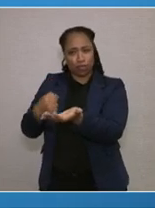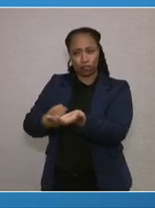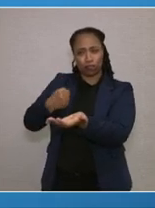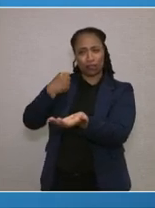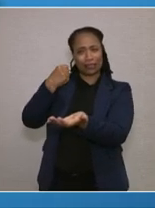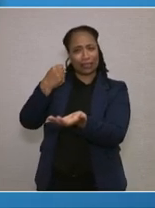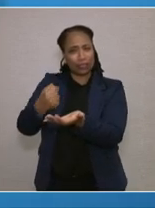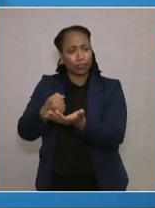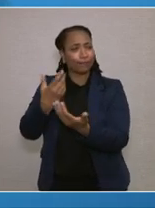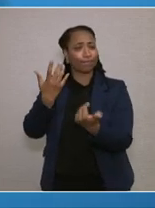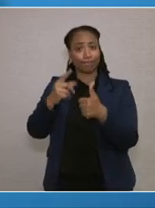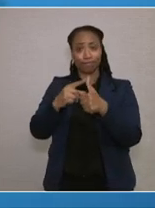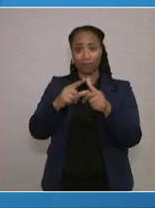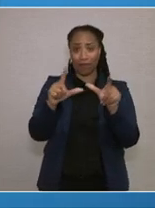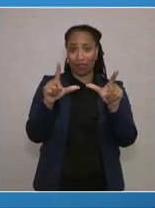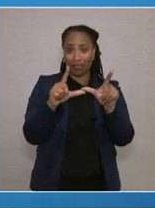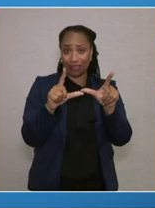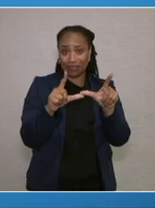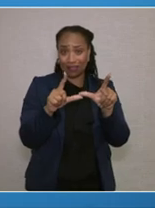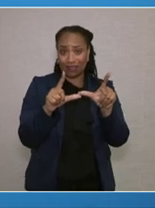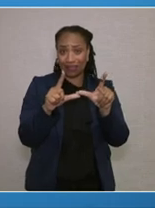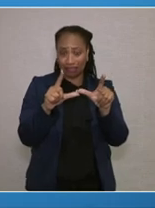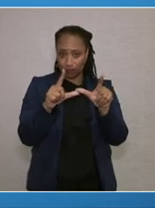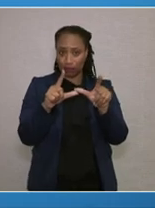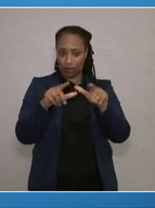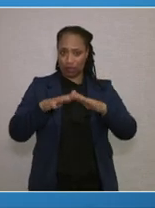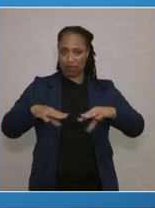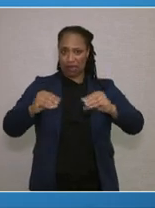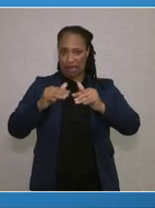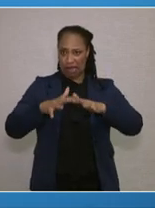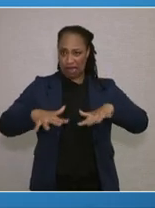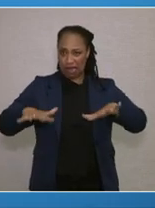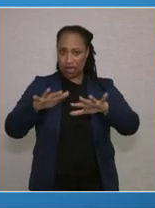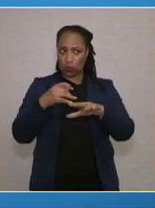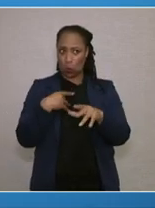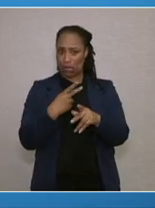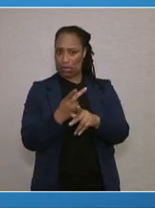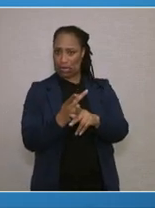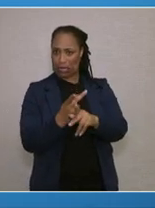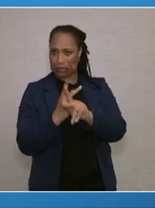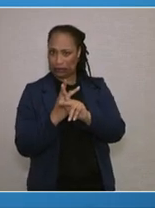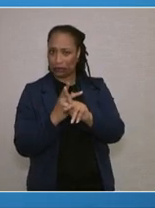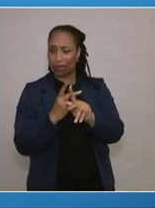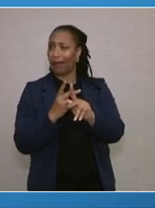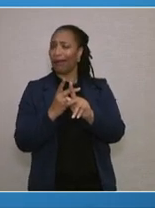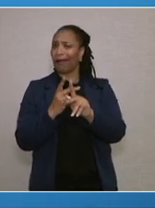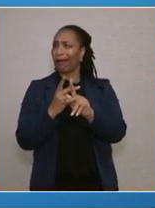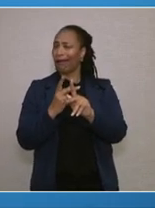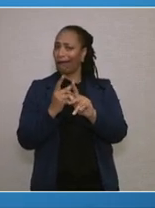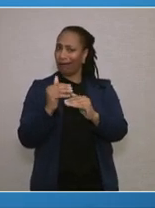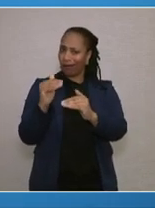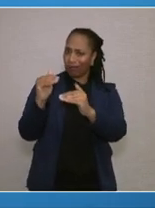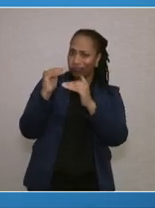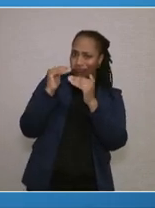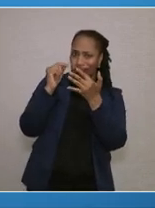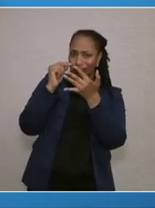that limited us to only be able to have a sports use on that site, just a